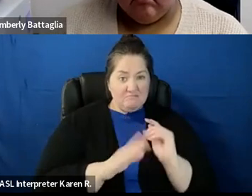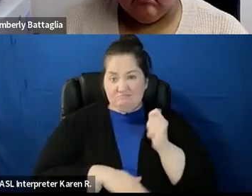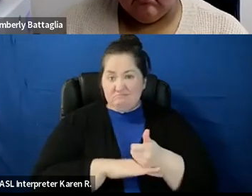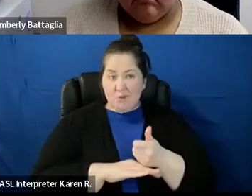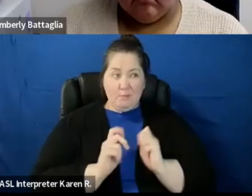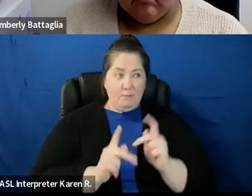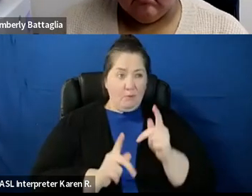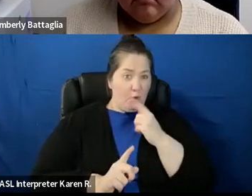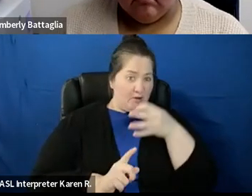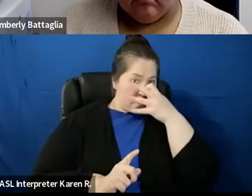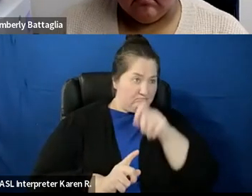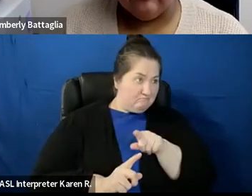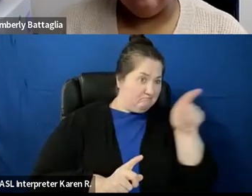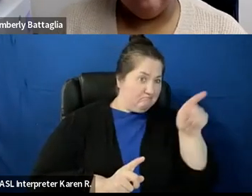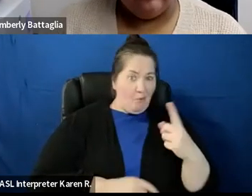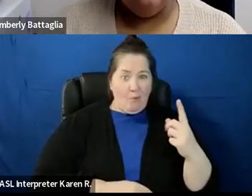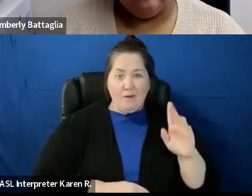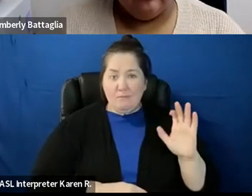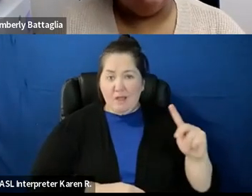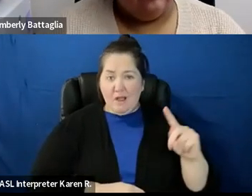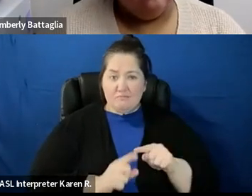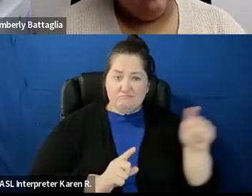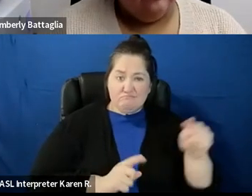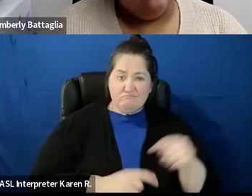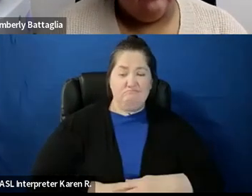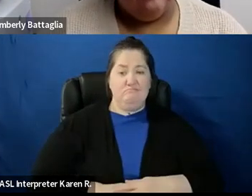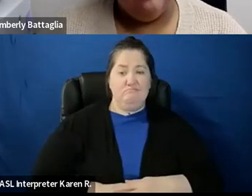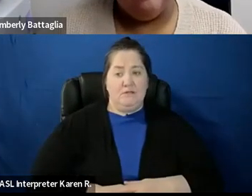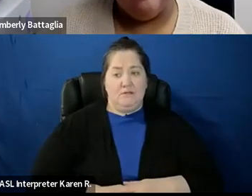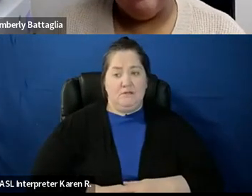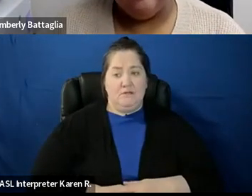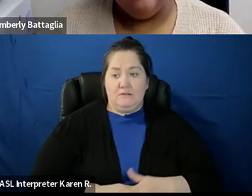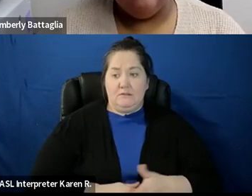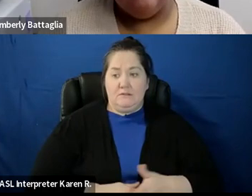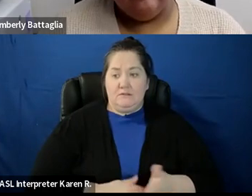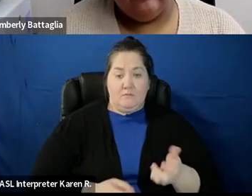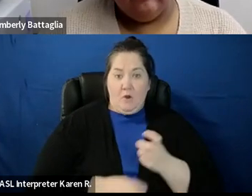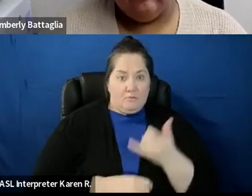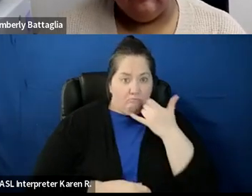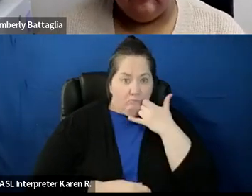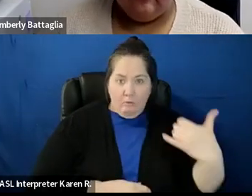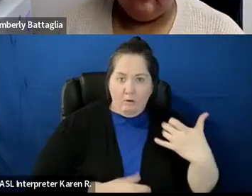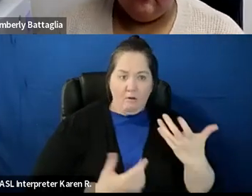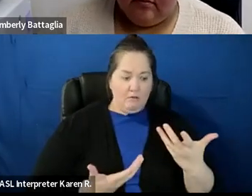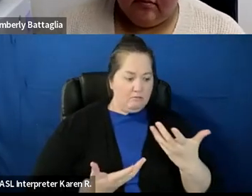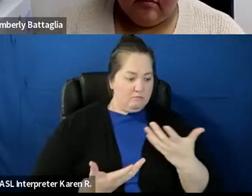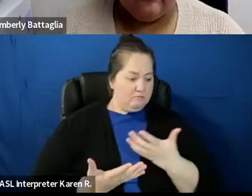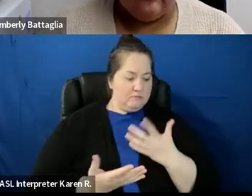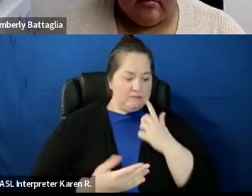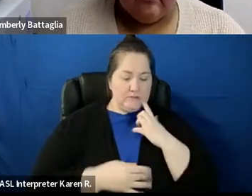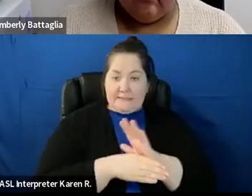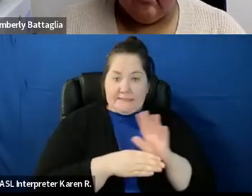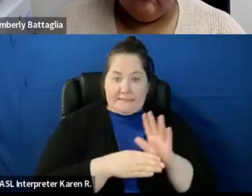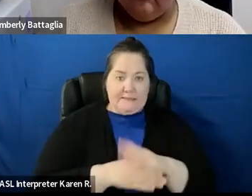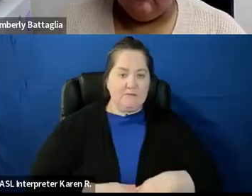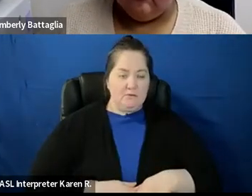like a block down from you, right? Where it may be hard to get them on the phone due to their own busyness, the politics